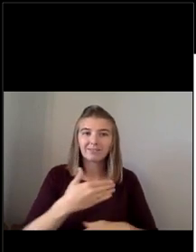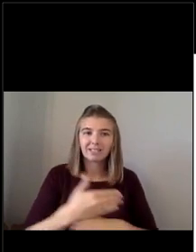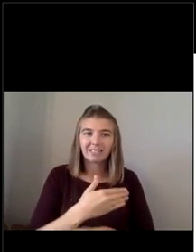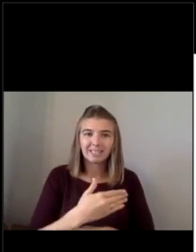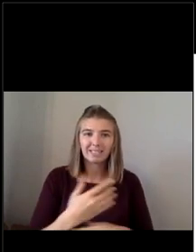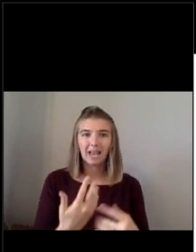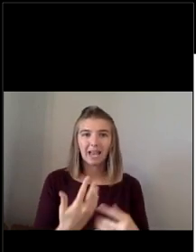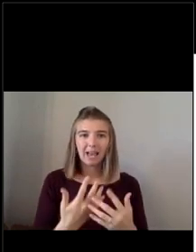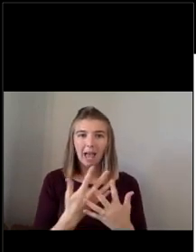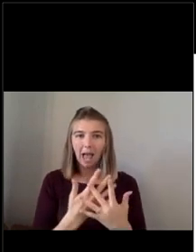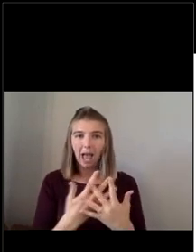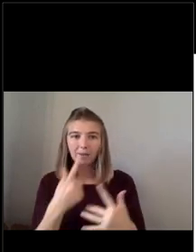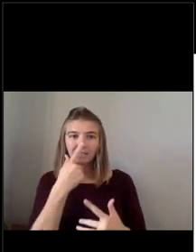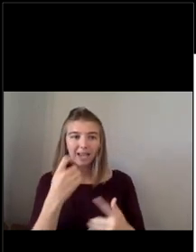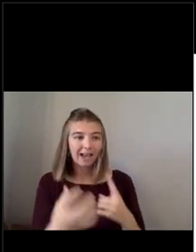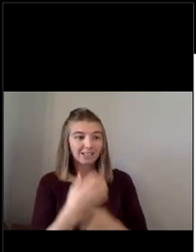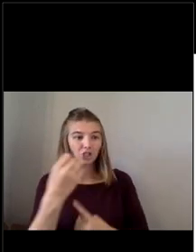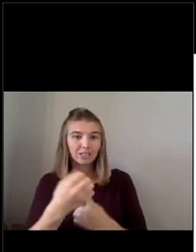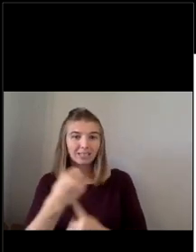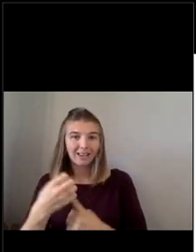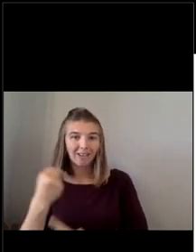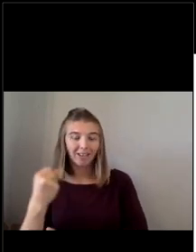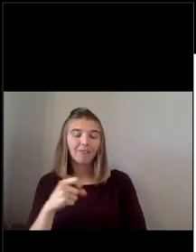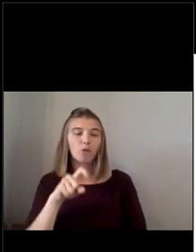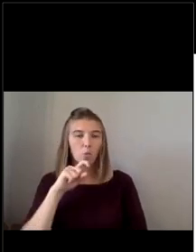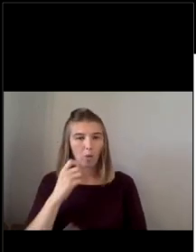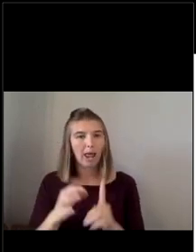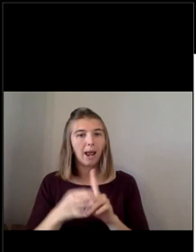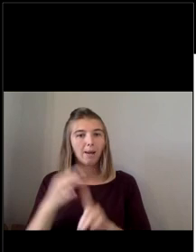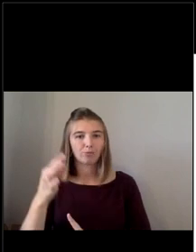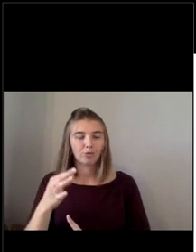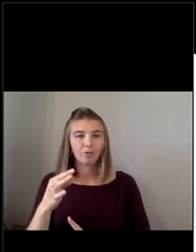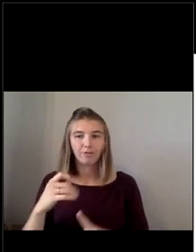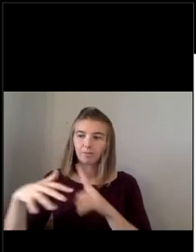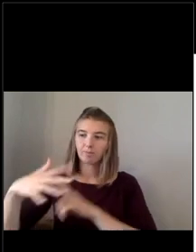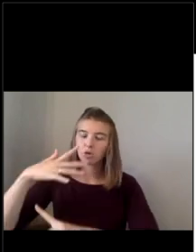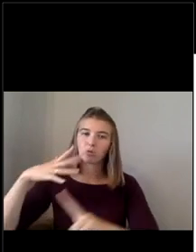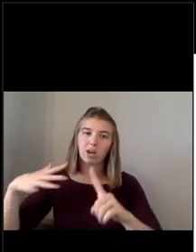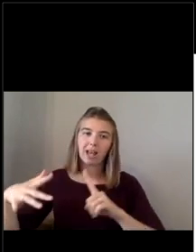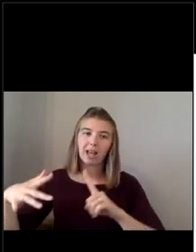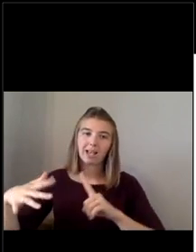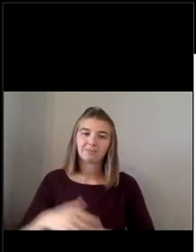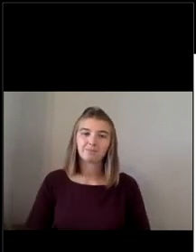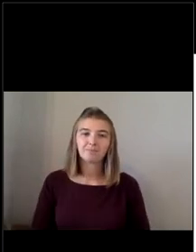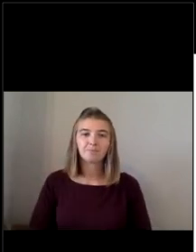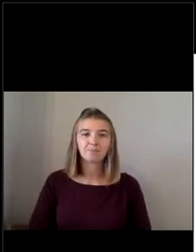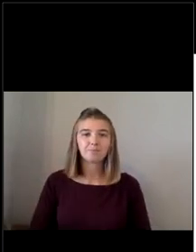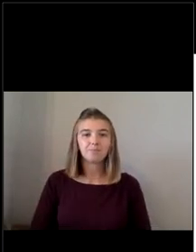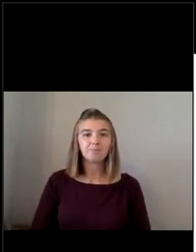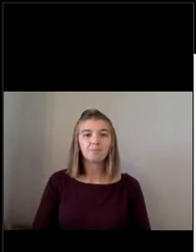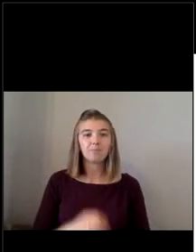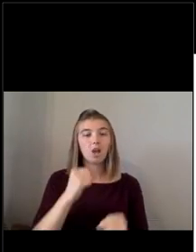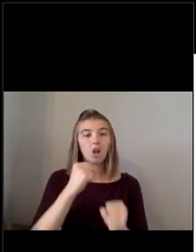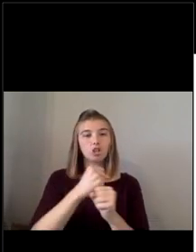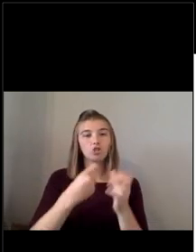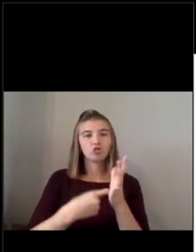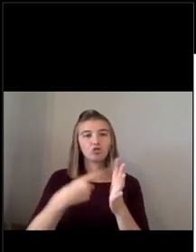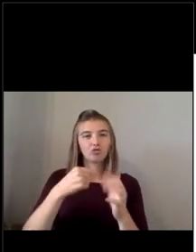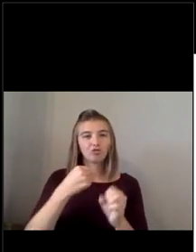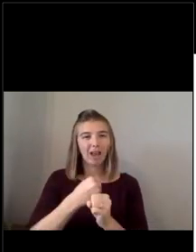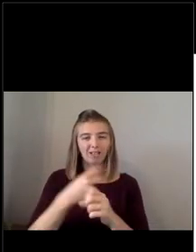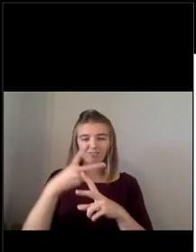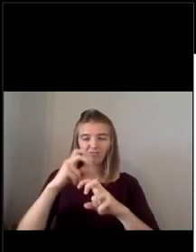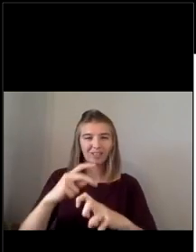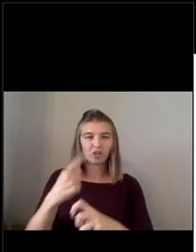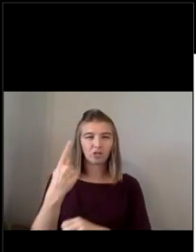levels. Now, Greg Walton is a social psychologist at Stanford, and he studies belonging and its impact on achievement. And